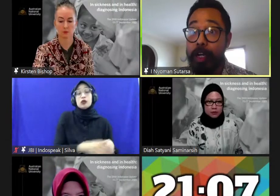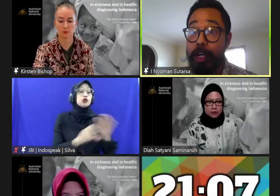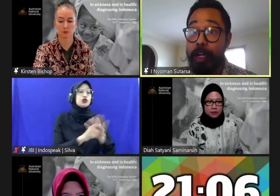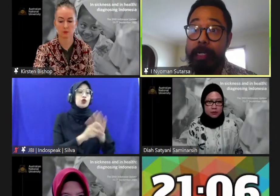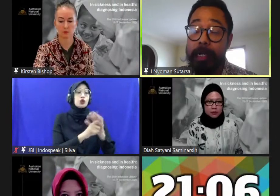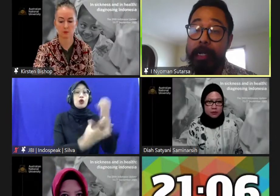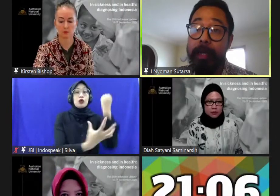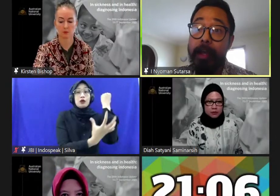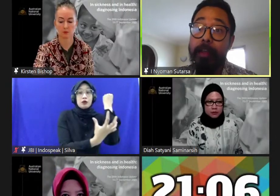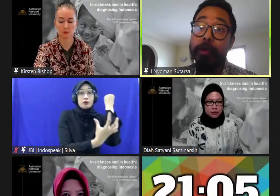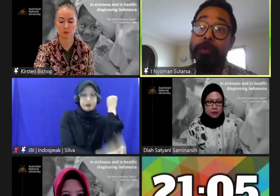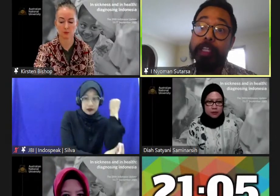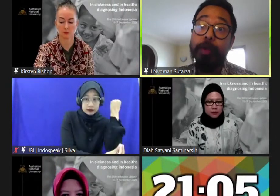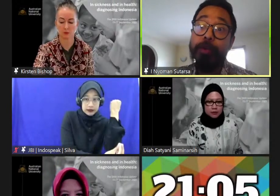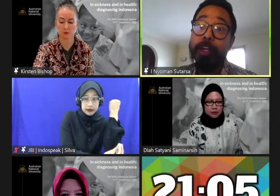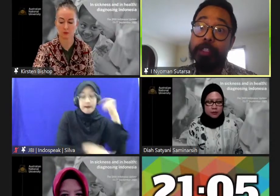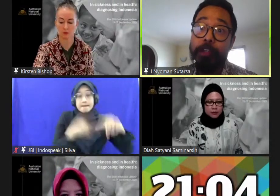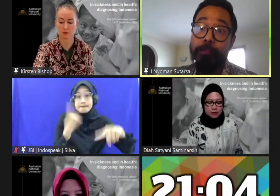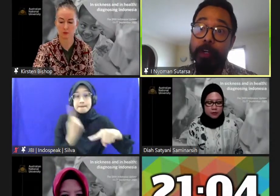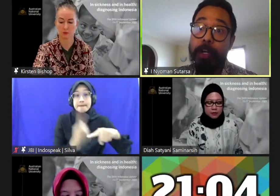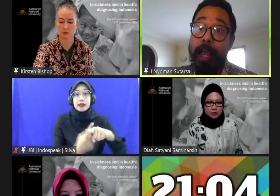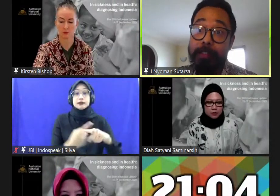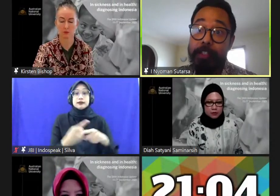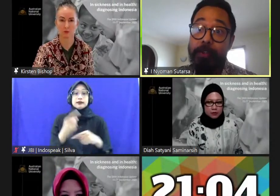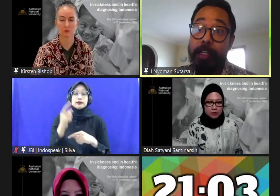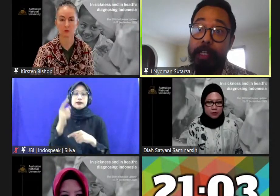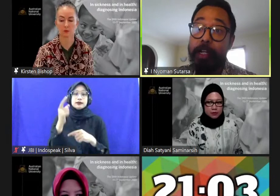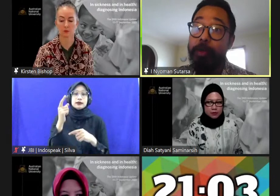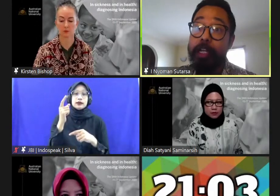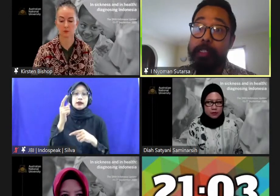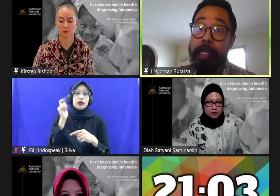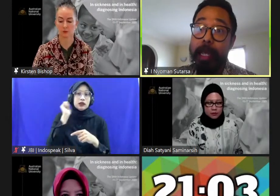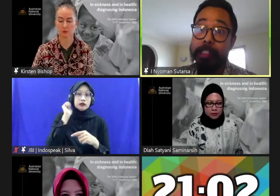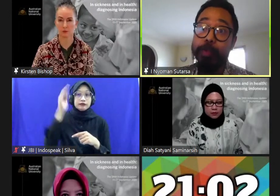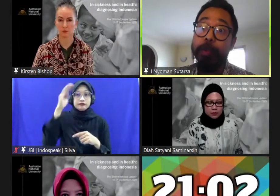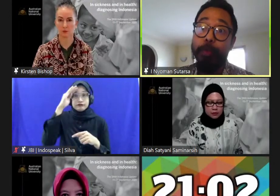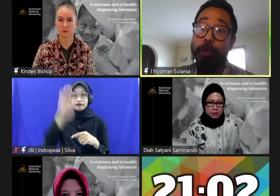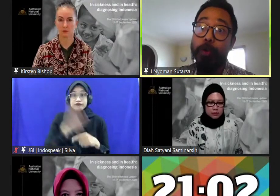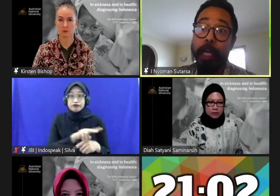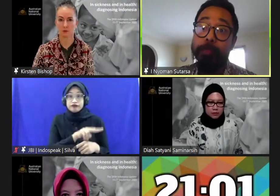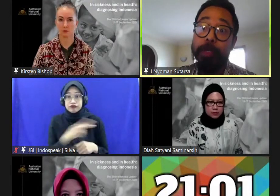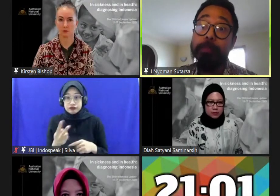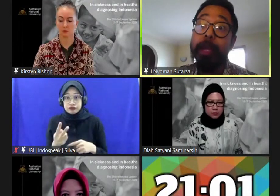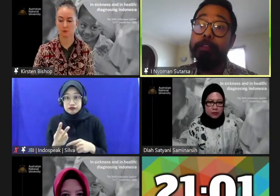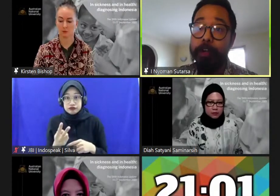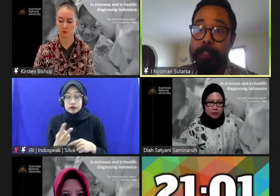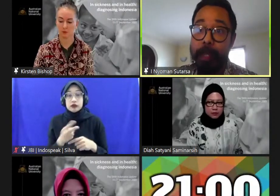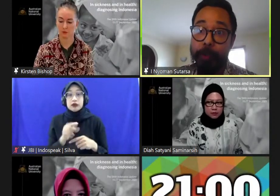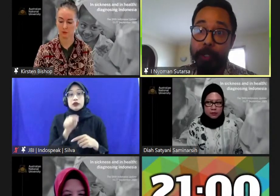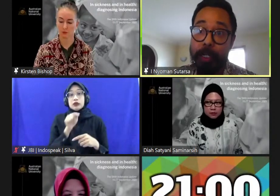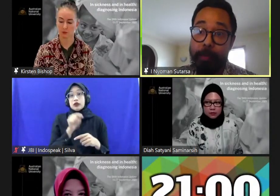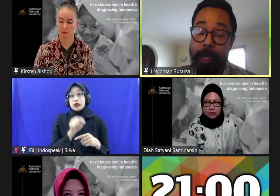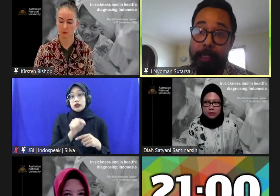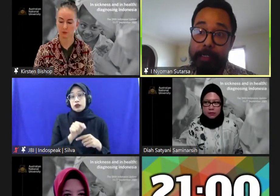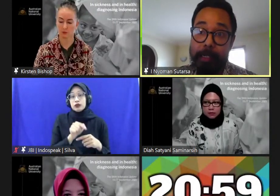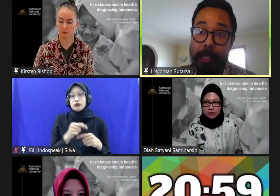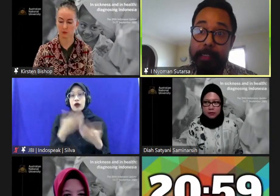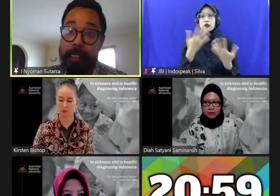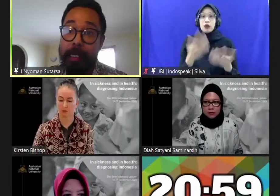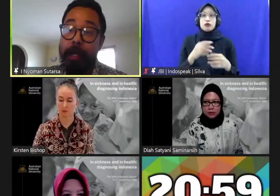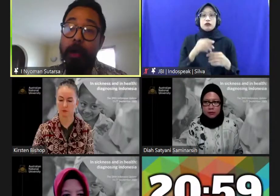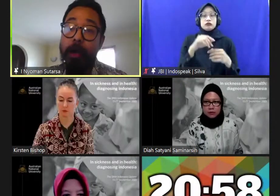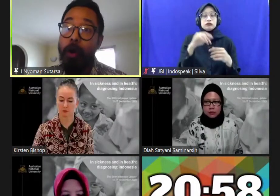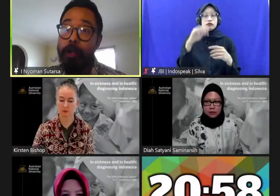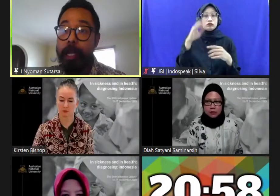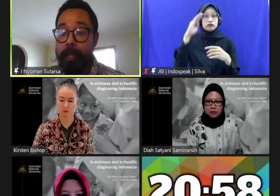being transgender, they will experience different access to health inequities as being poor and being male, for example, in the Balinese